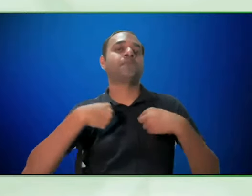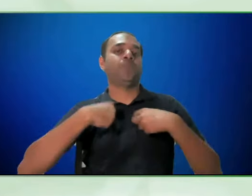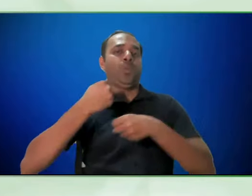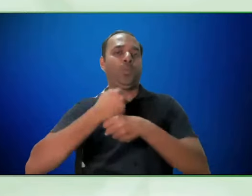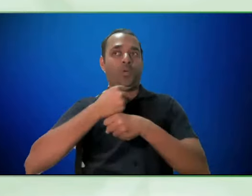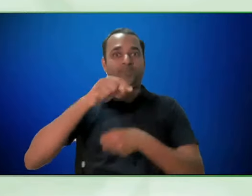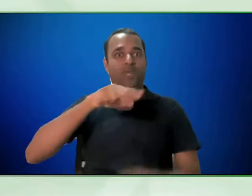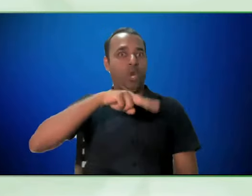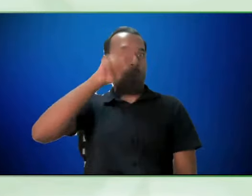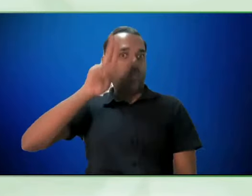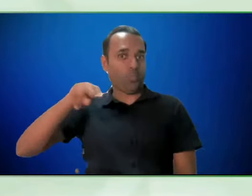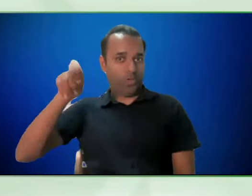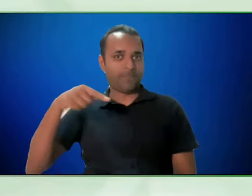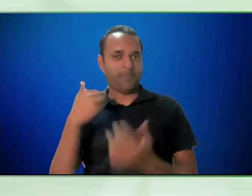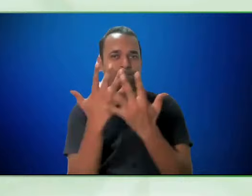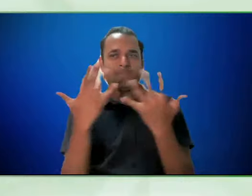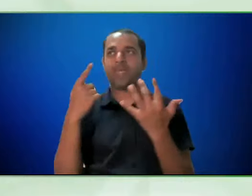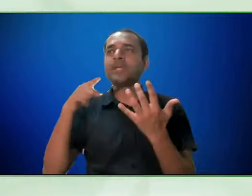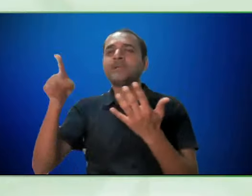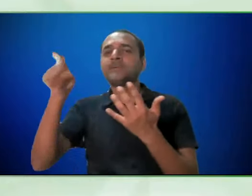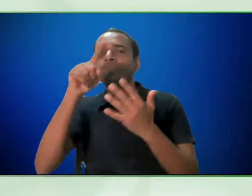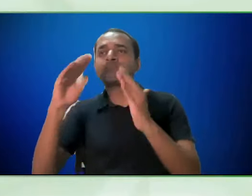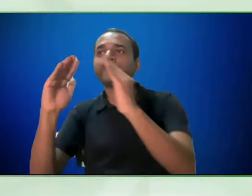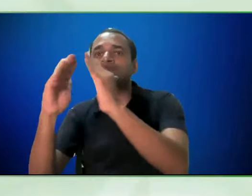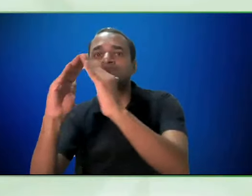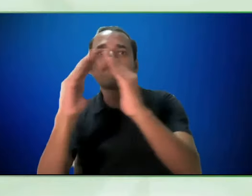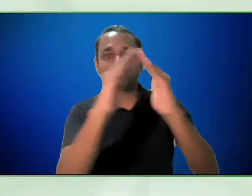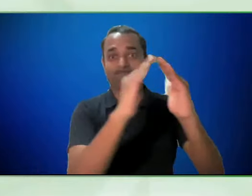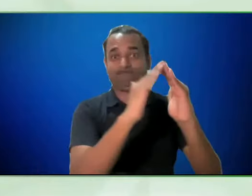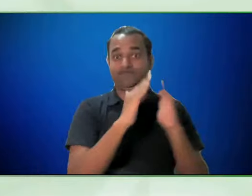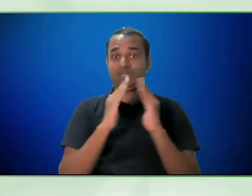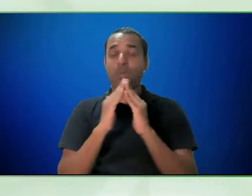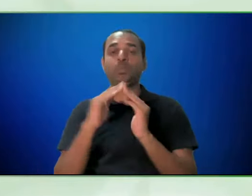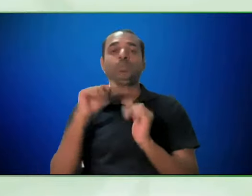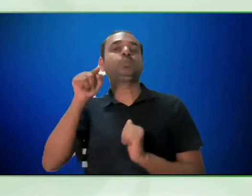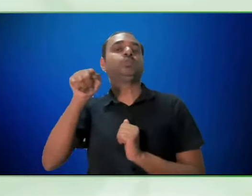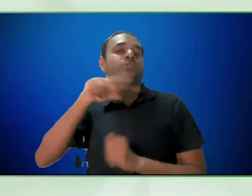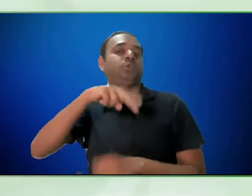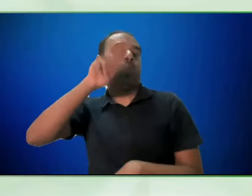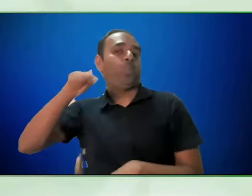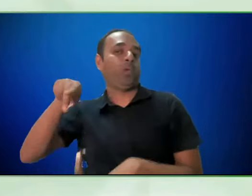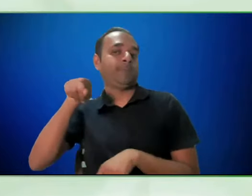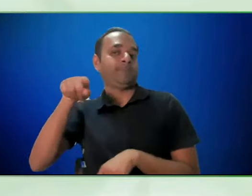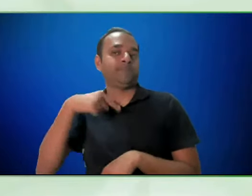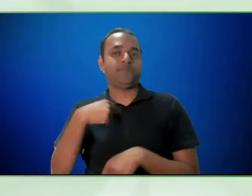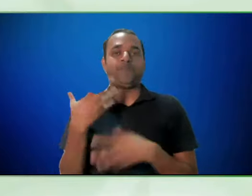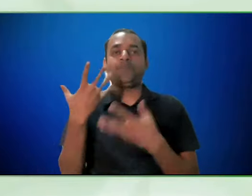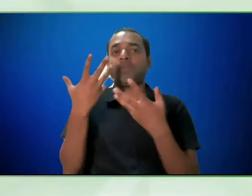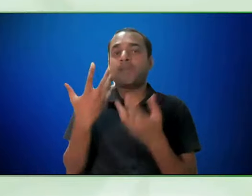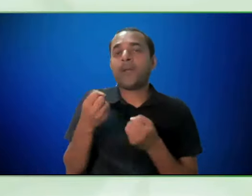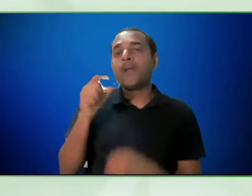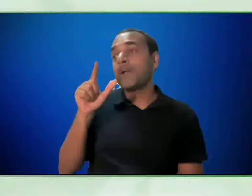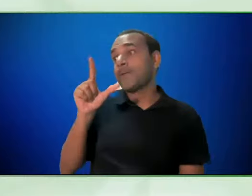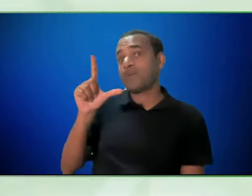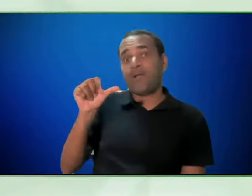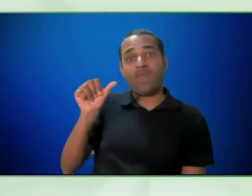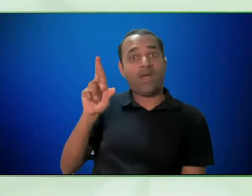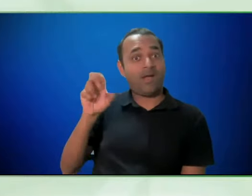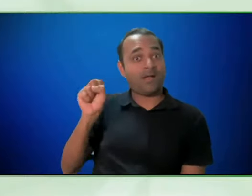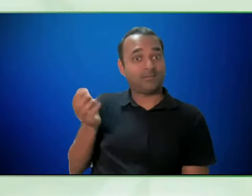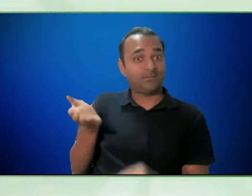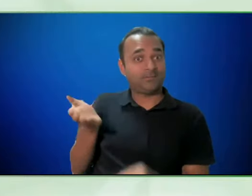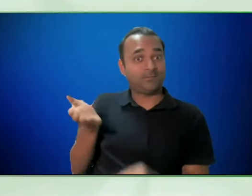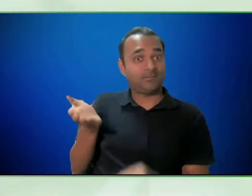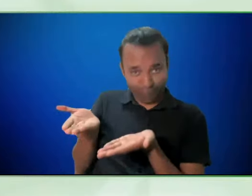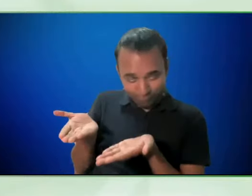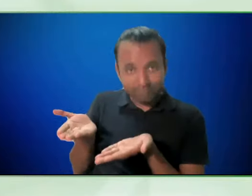about yourself and also give a short explanation about the Nordic Welfare Centre? What is it? Thank you, Kristin. My